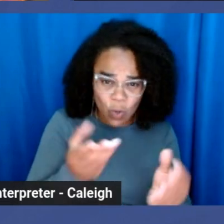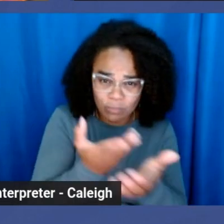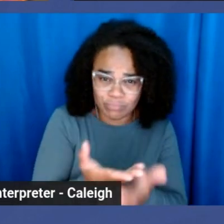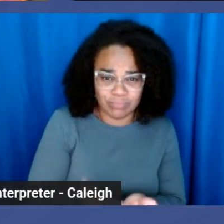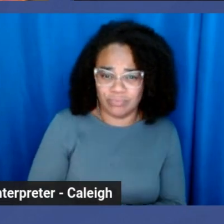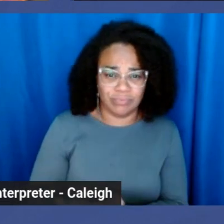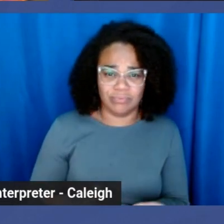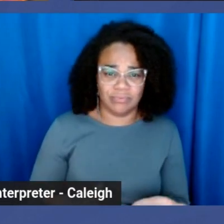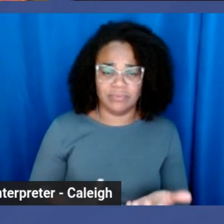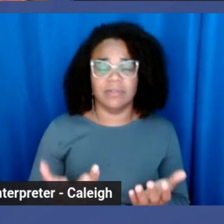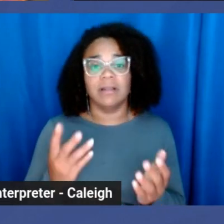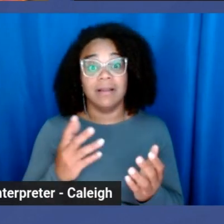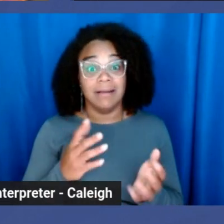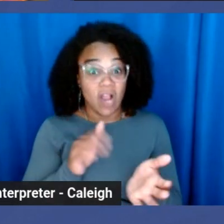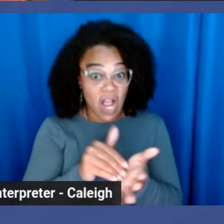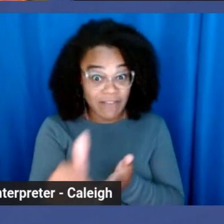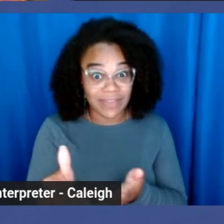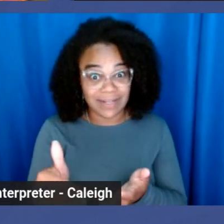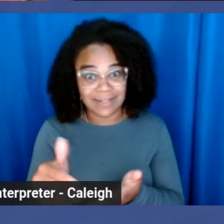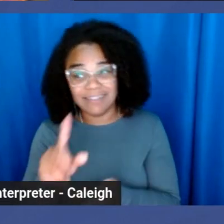often the opposite is supported.